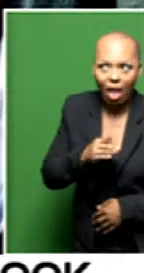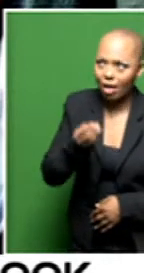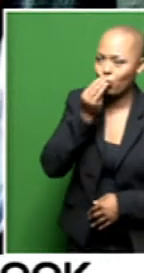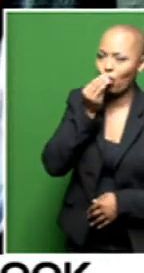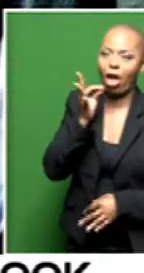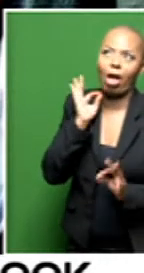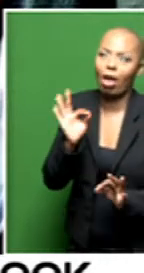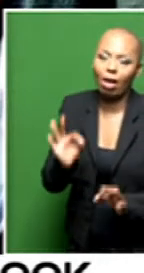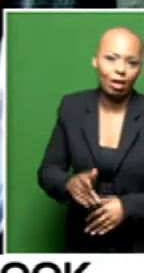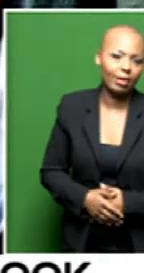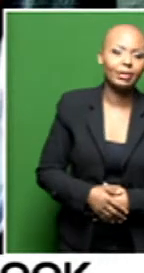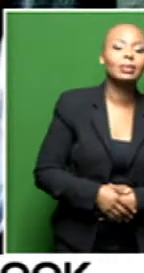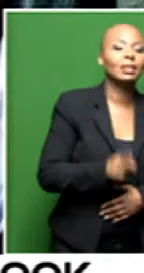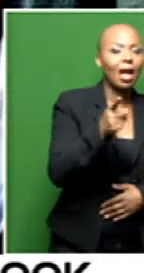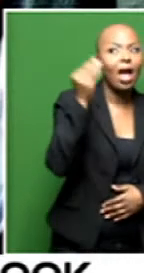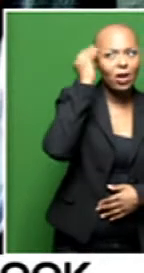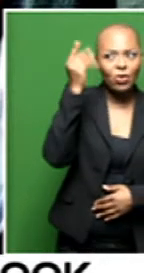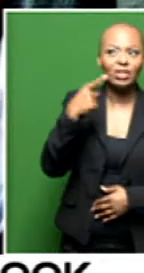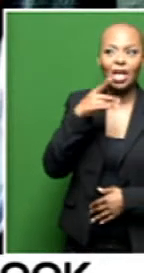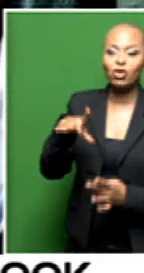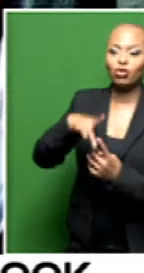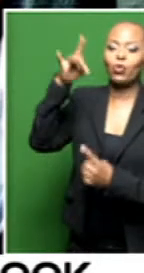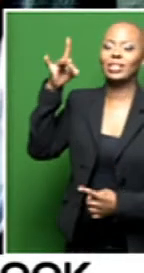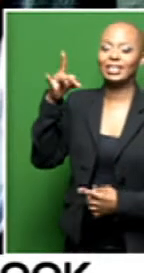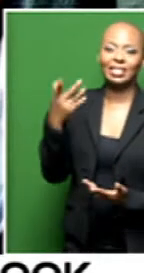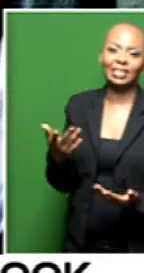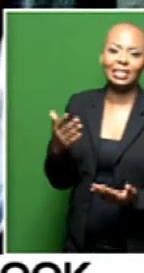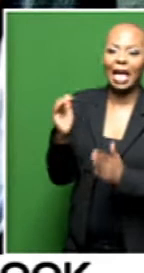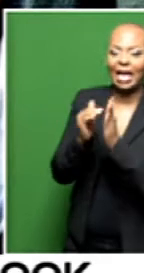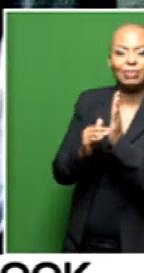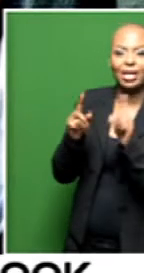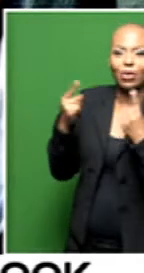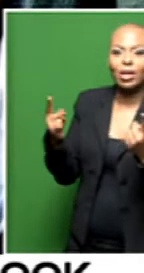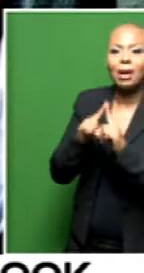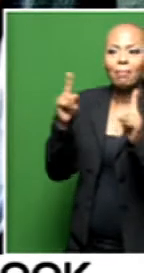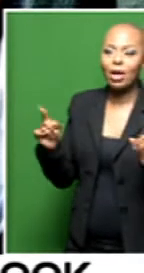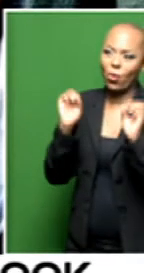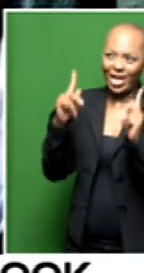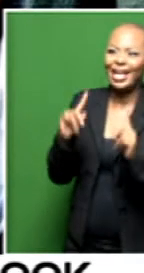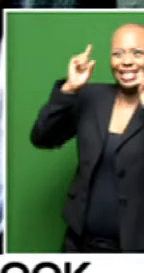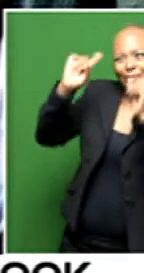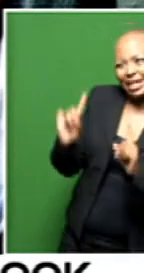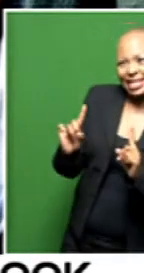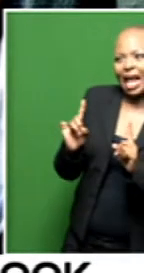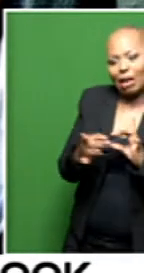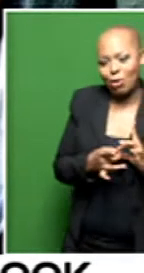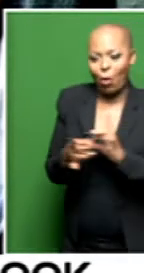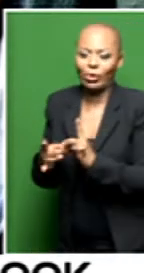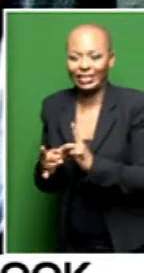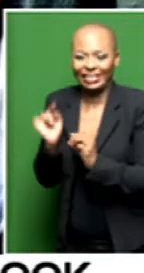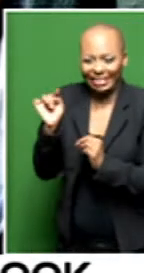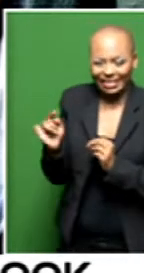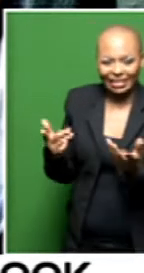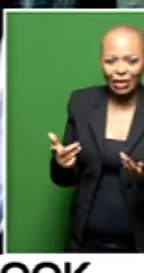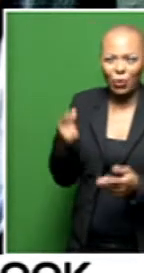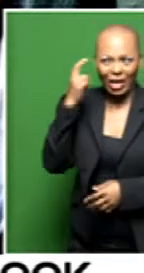I know you said you can't choose a recipe, but which one has a special place in your heart out of all the recipes? I know you said you're a dessert